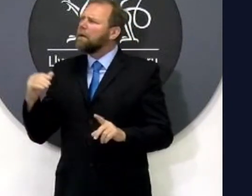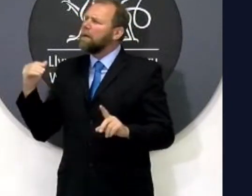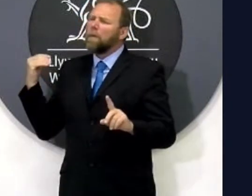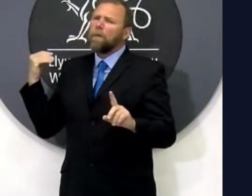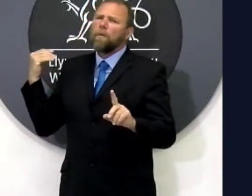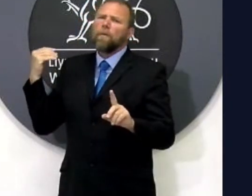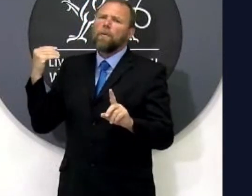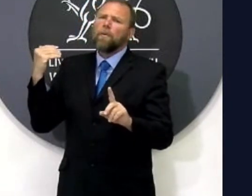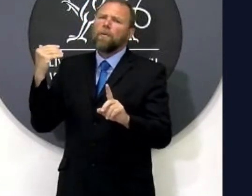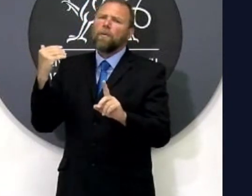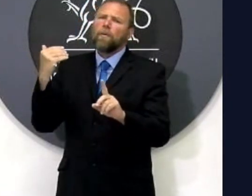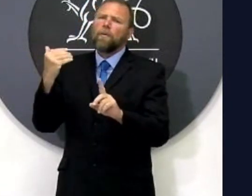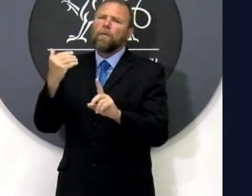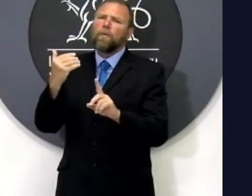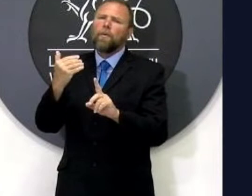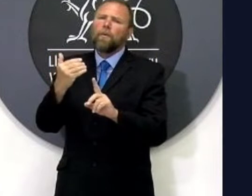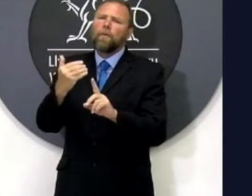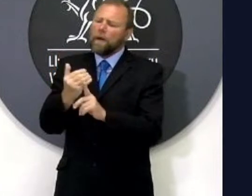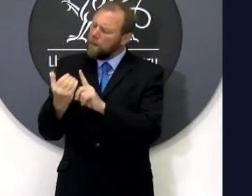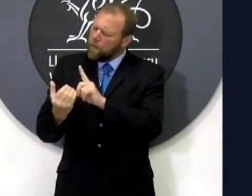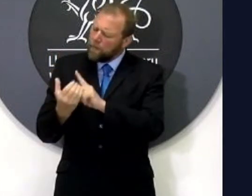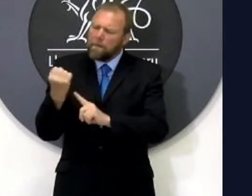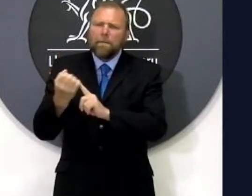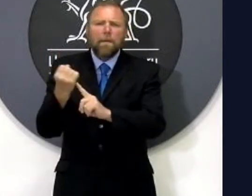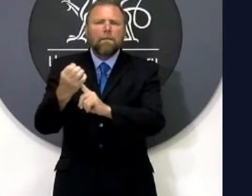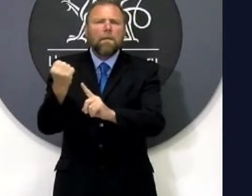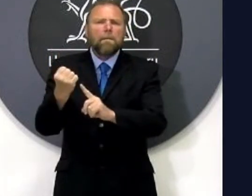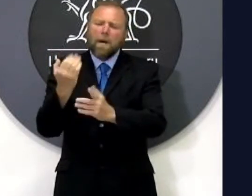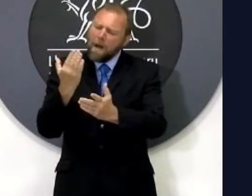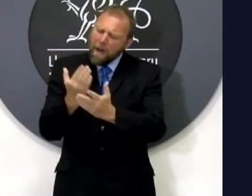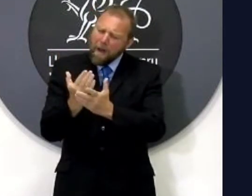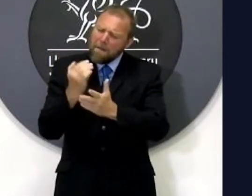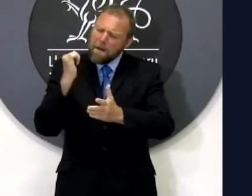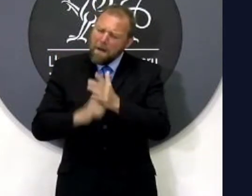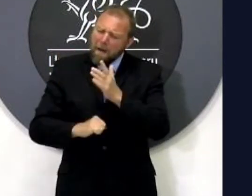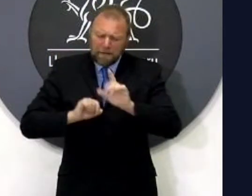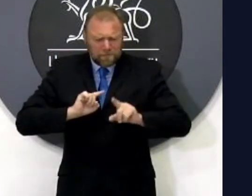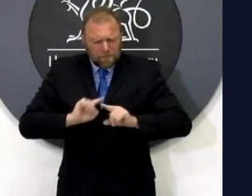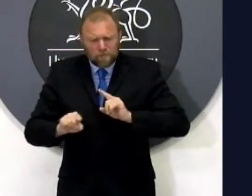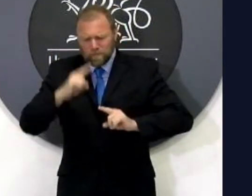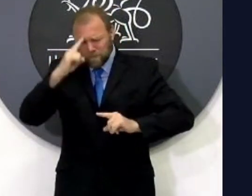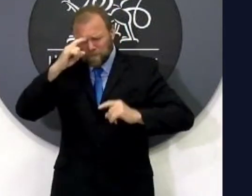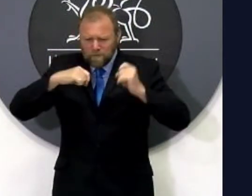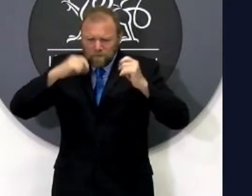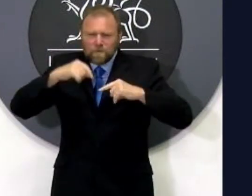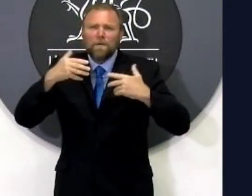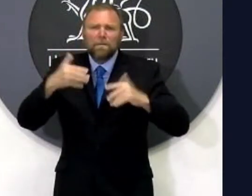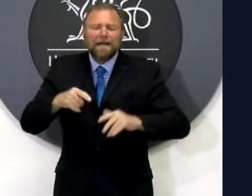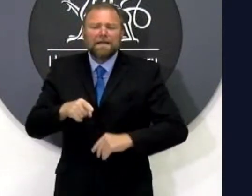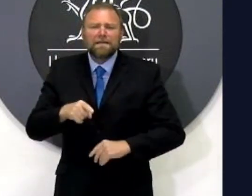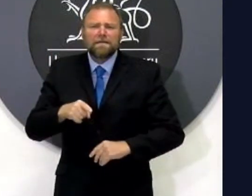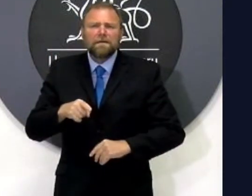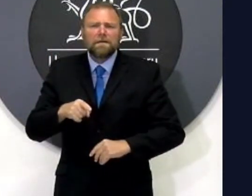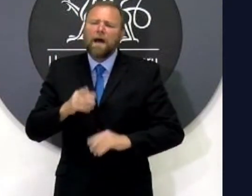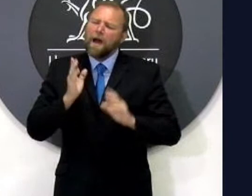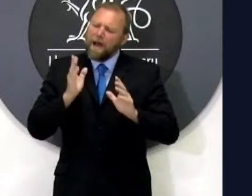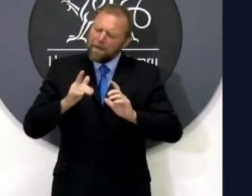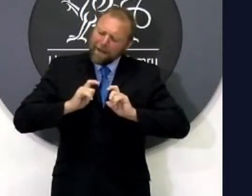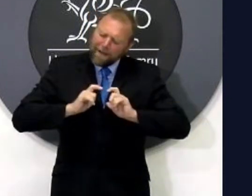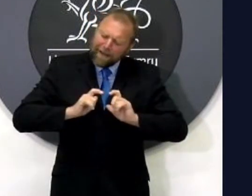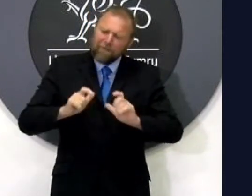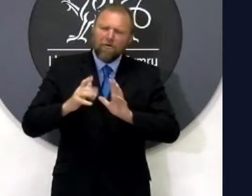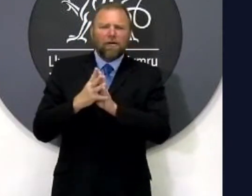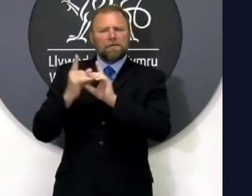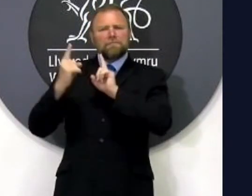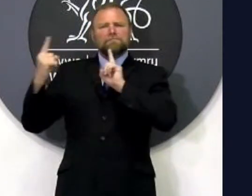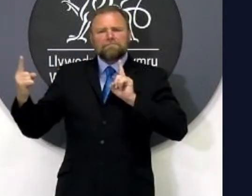has been difficult and our success has been hard won. We'll need to carry on with these everyday precautions for the time